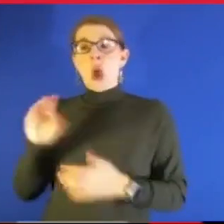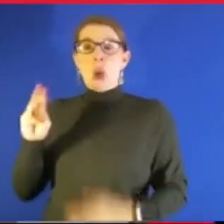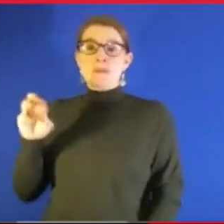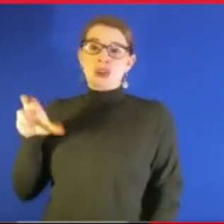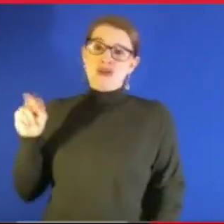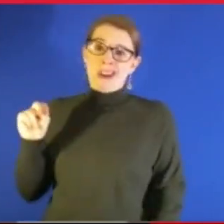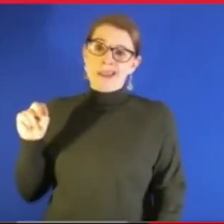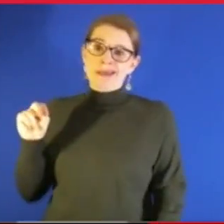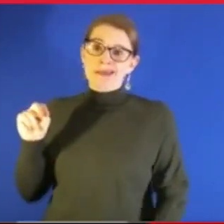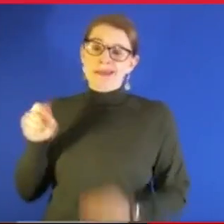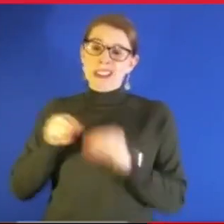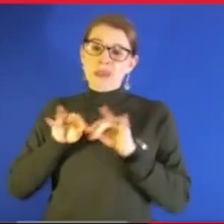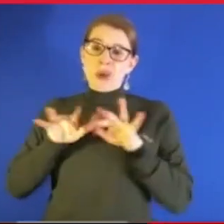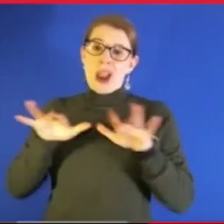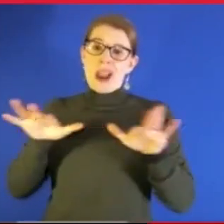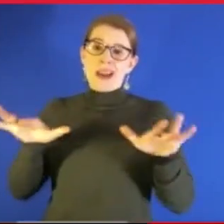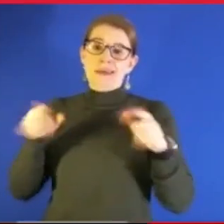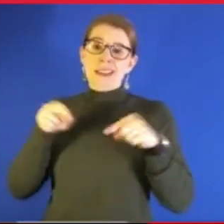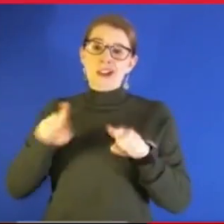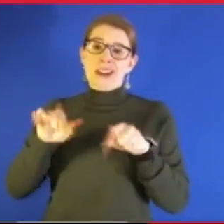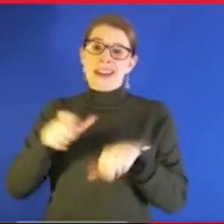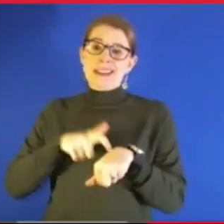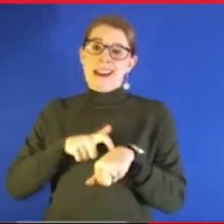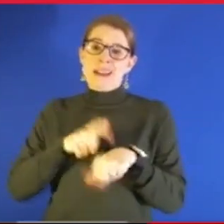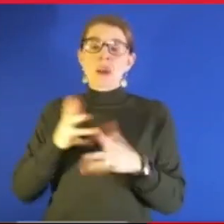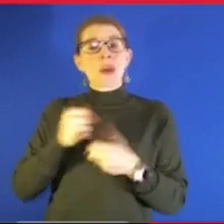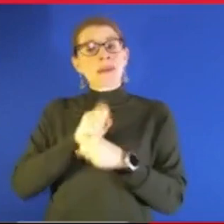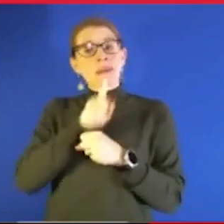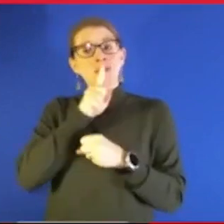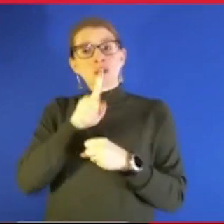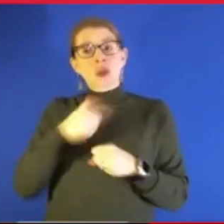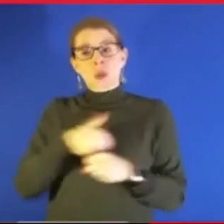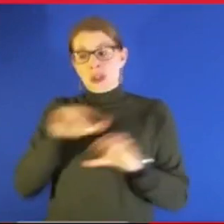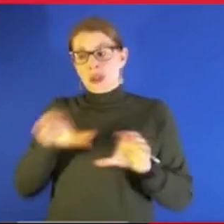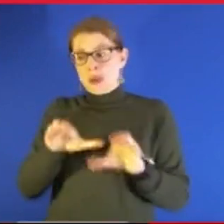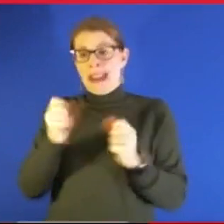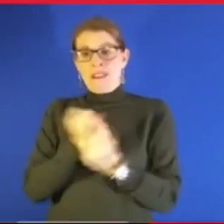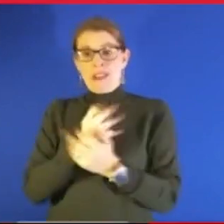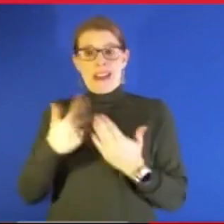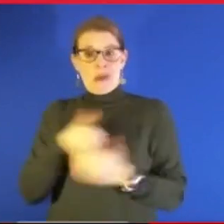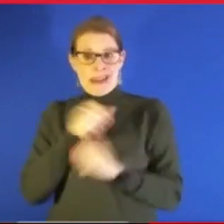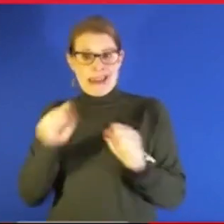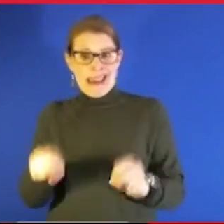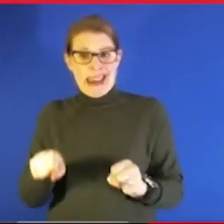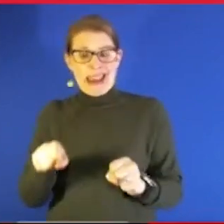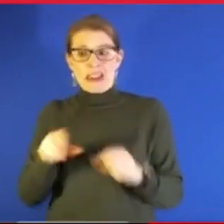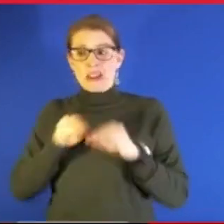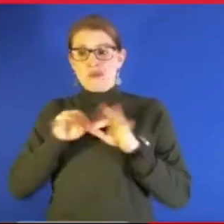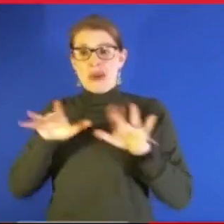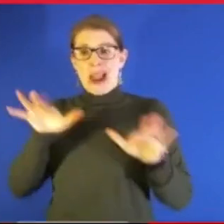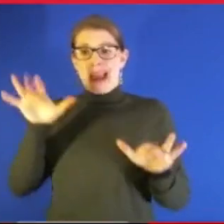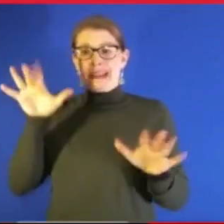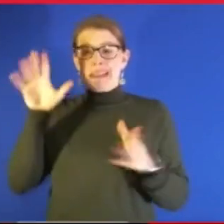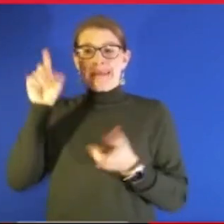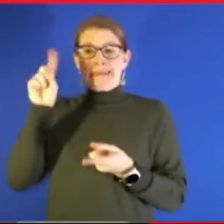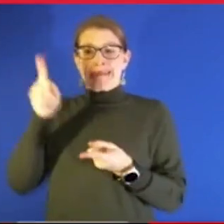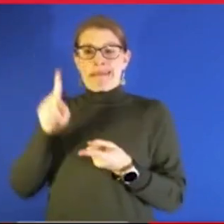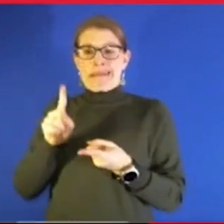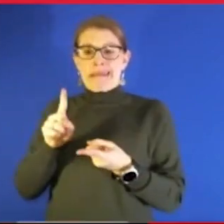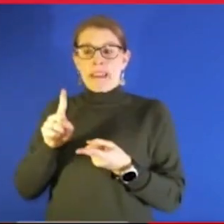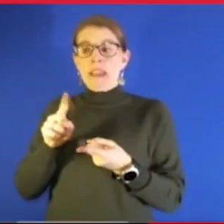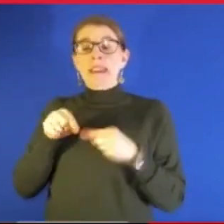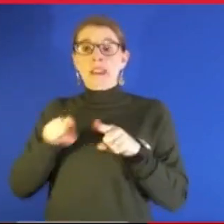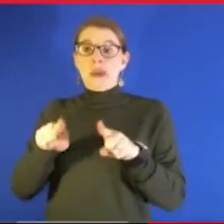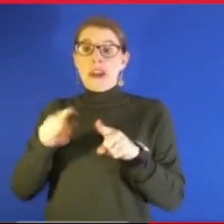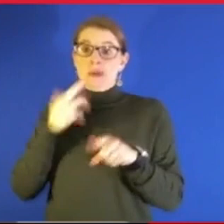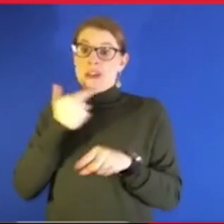Omicron spread during that period of time. And we want to make sure that we're doing all we can to keep the spread from increasing, even during Restaurant Week.